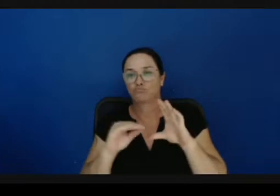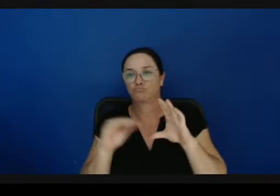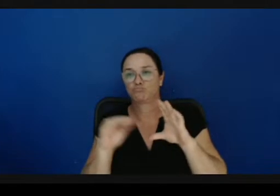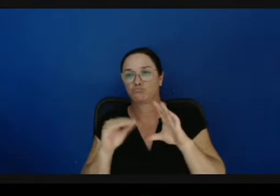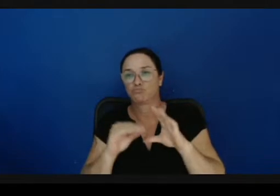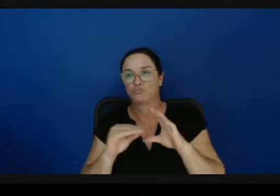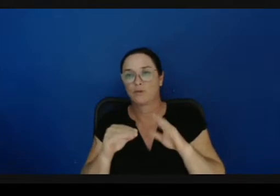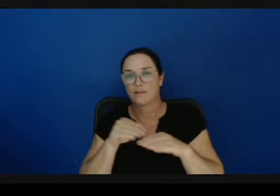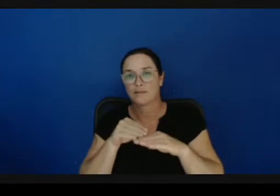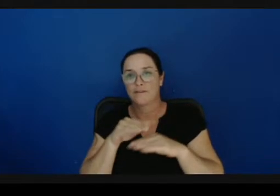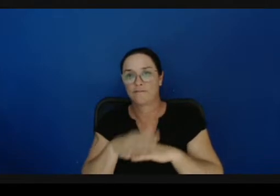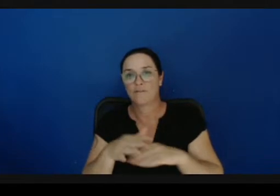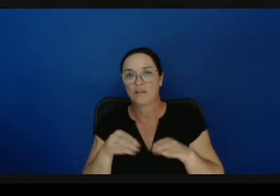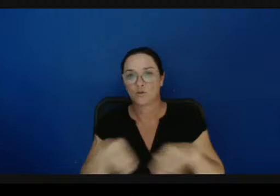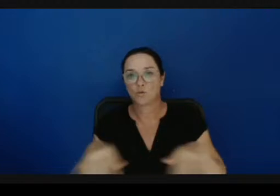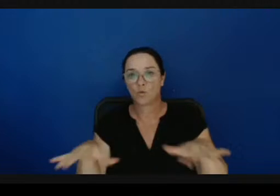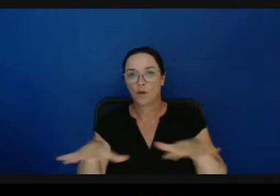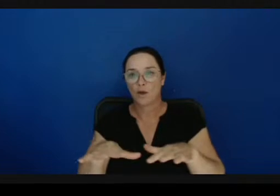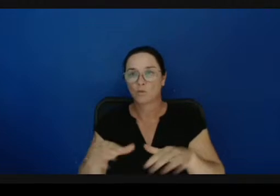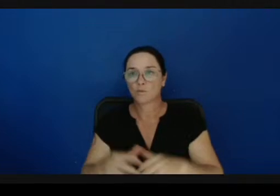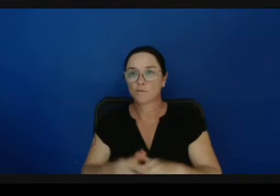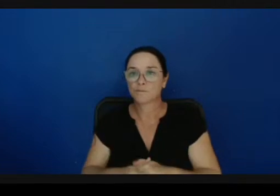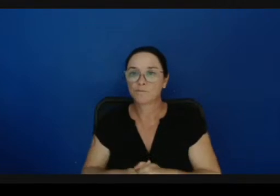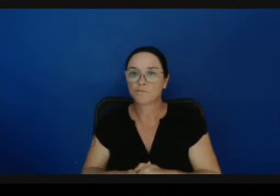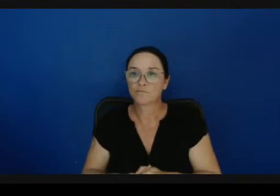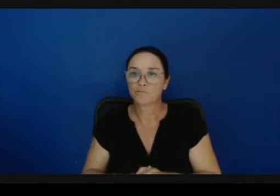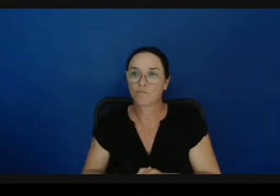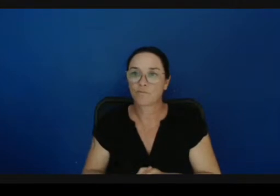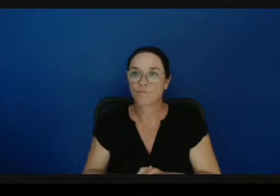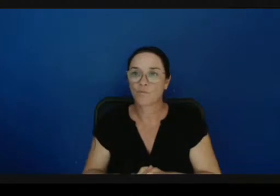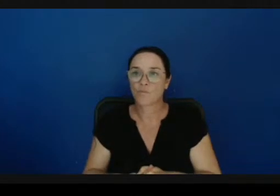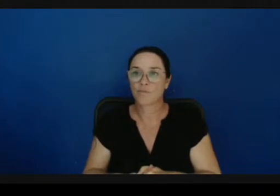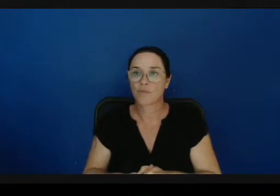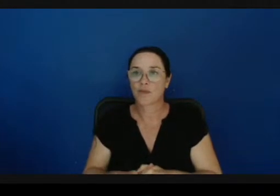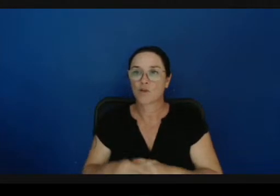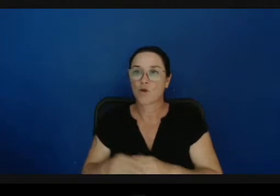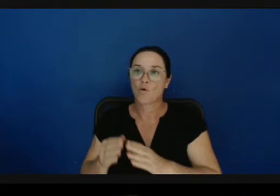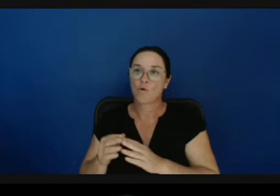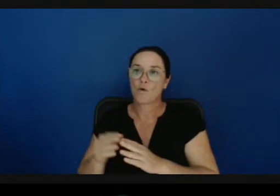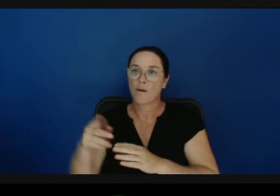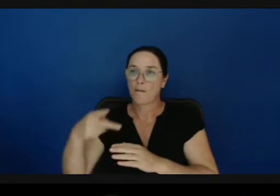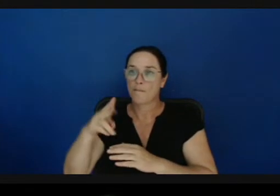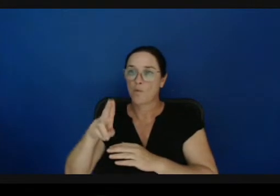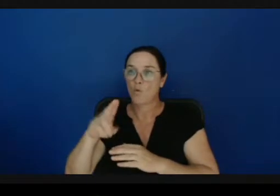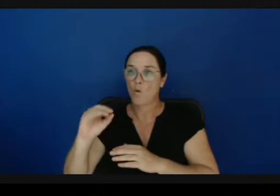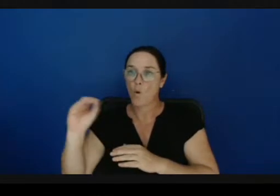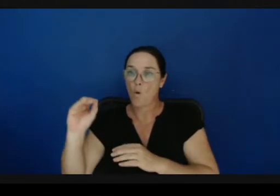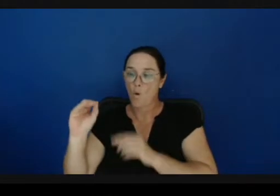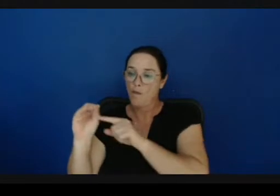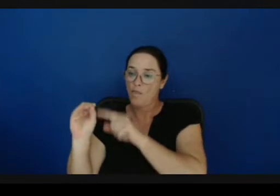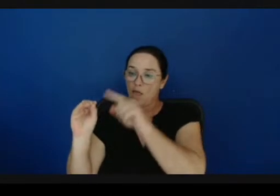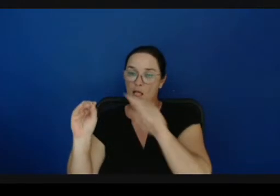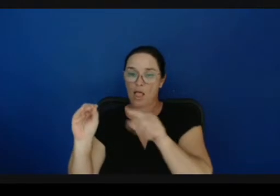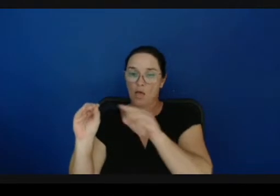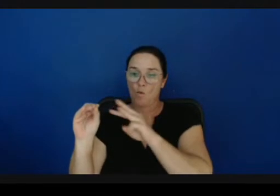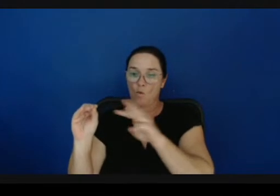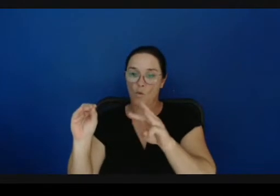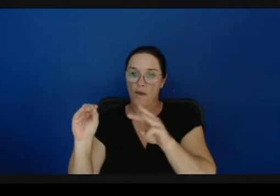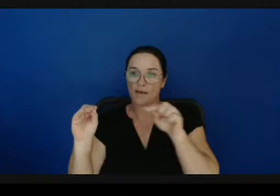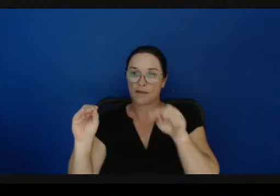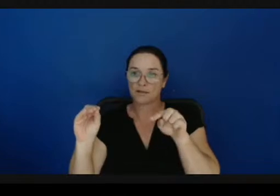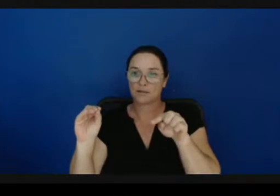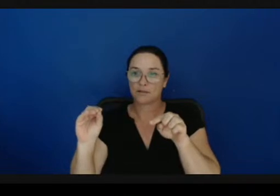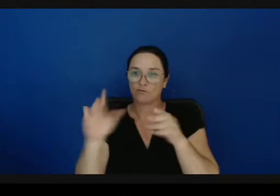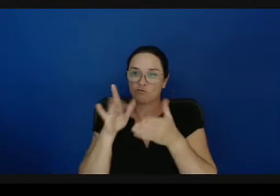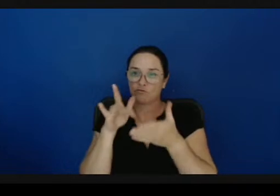ground. And so there it is. You can see it's west of Pu'u'o. It's very near Nāpau, but it's centered by Mokūʻaweoweo, where